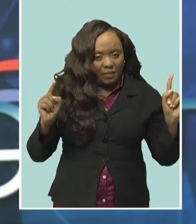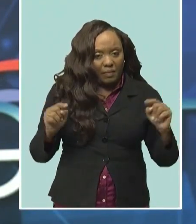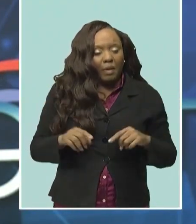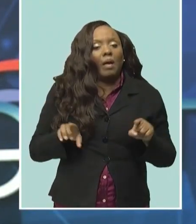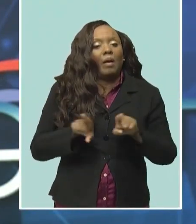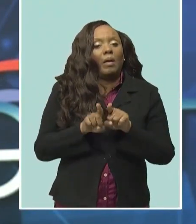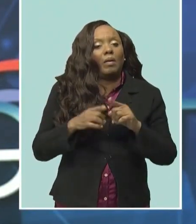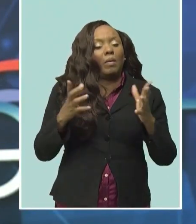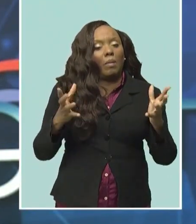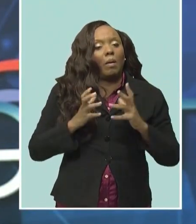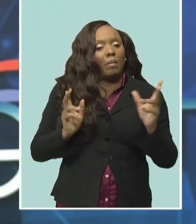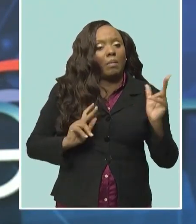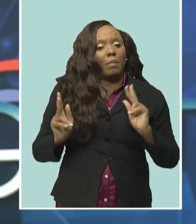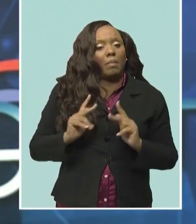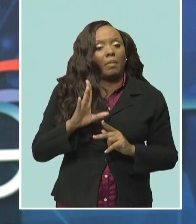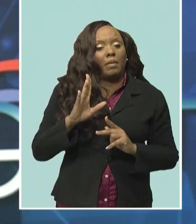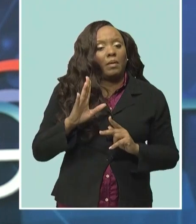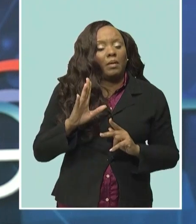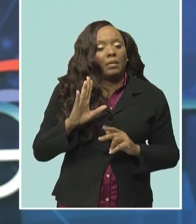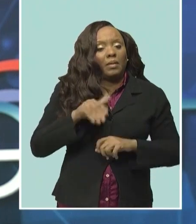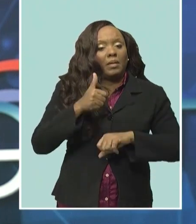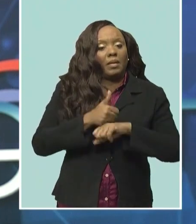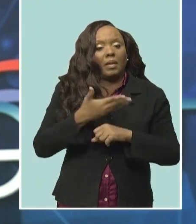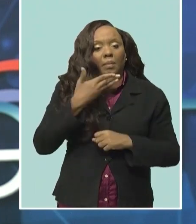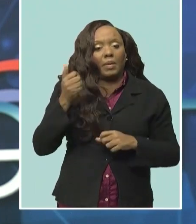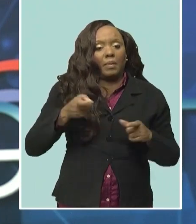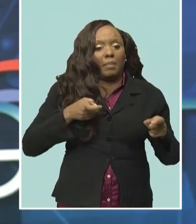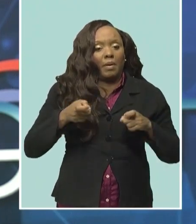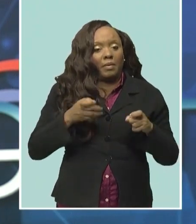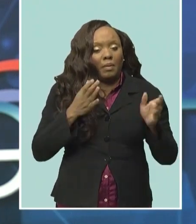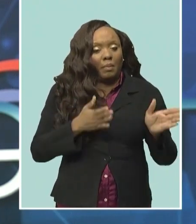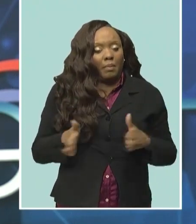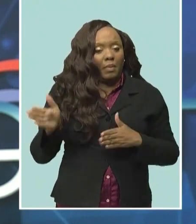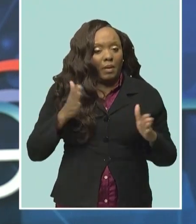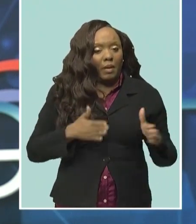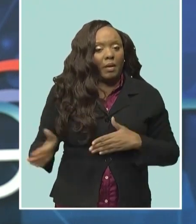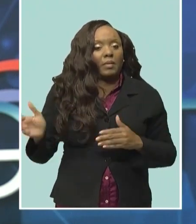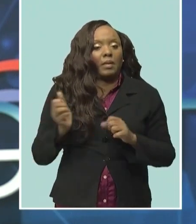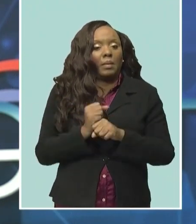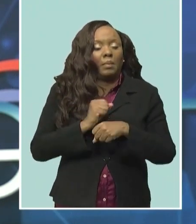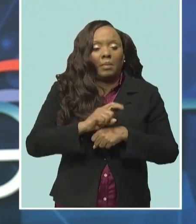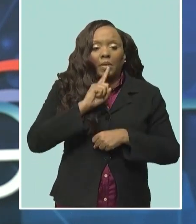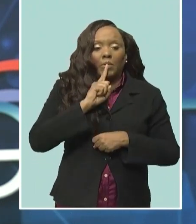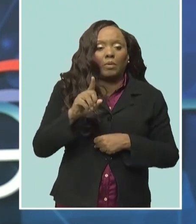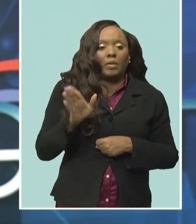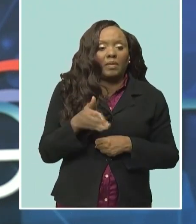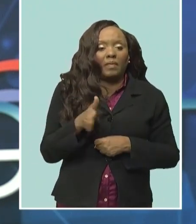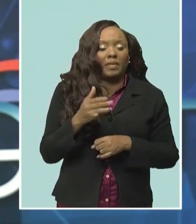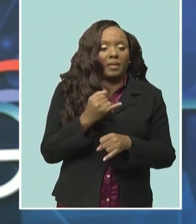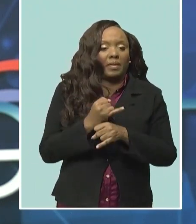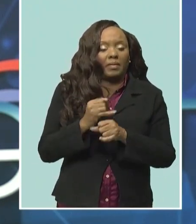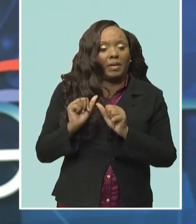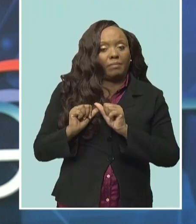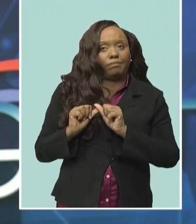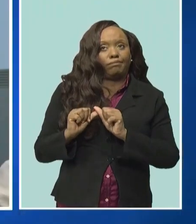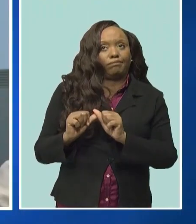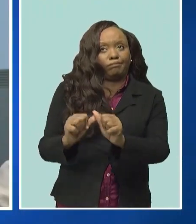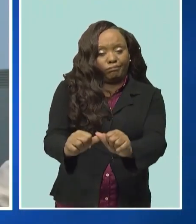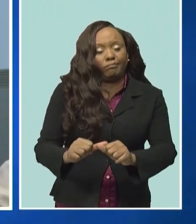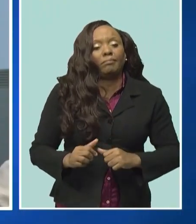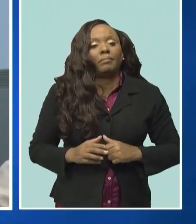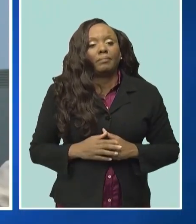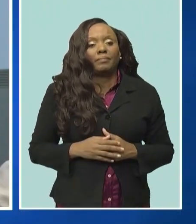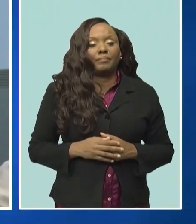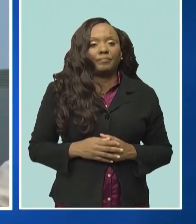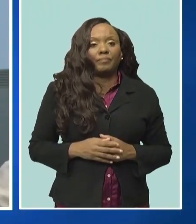to introduce a better management plan to ensure the continuity and longevity of the fishing industry. The fishing